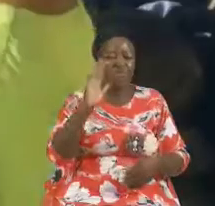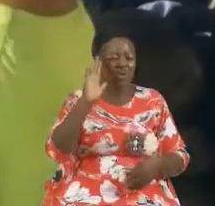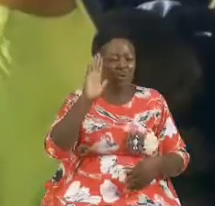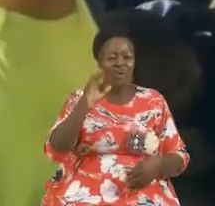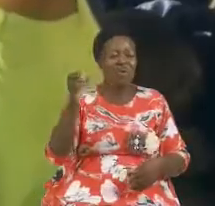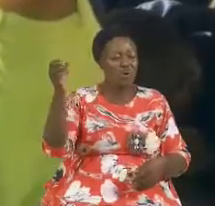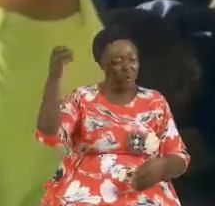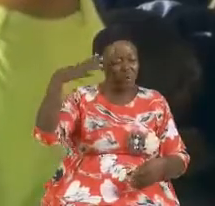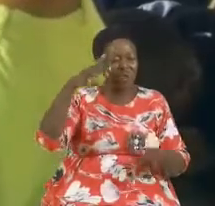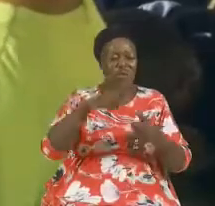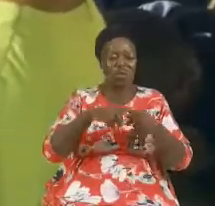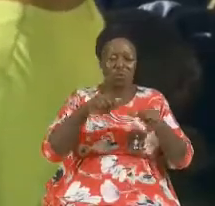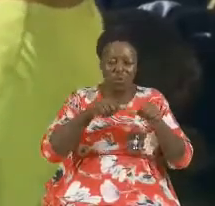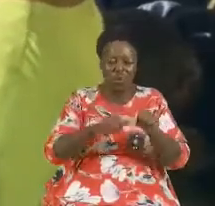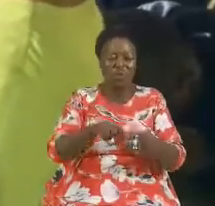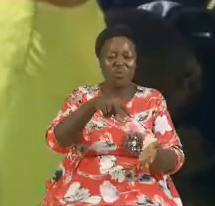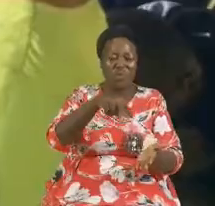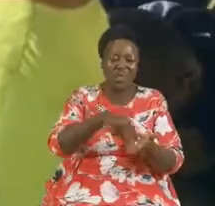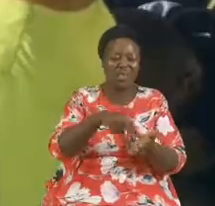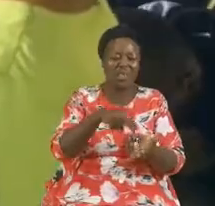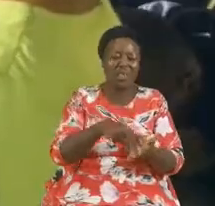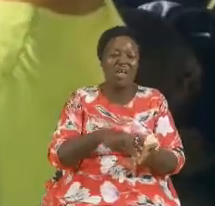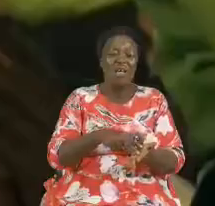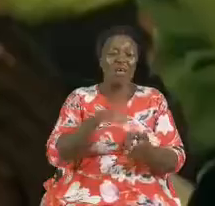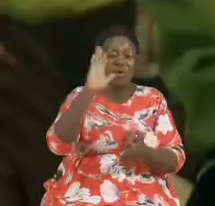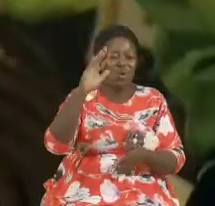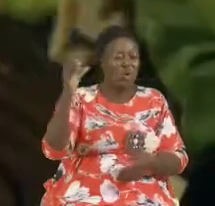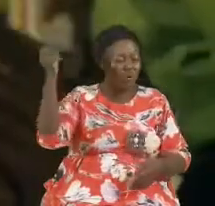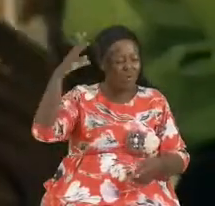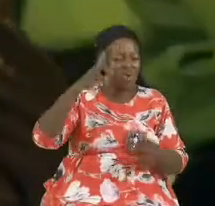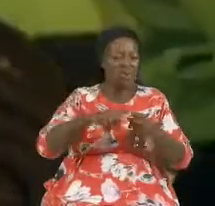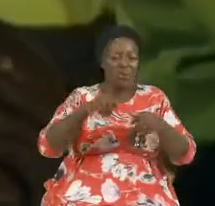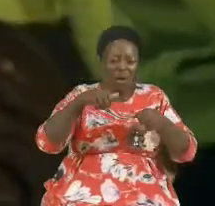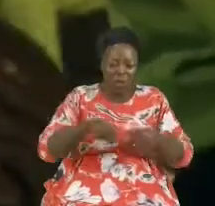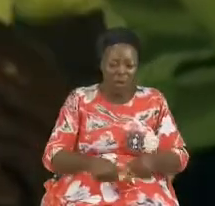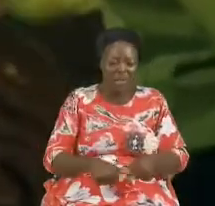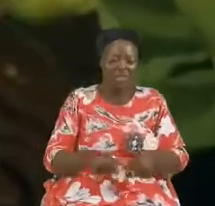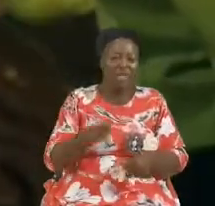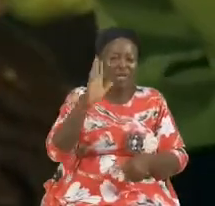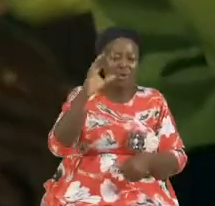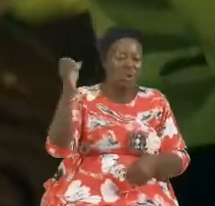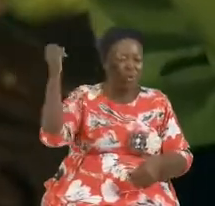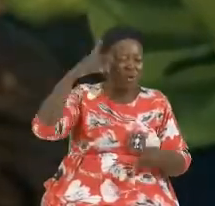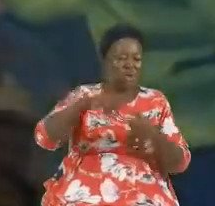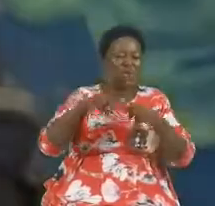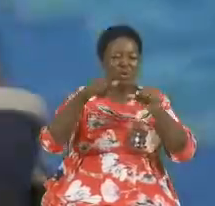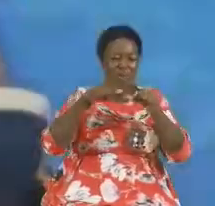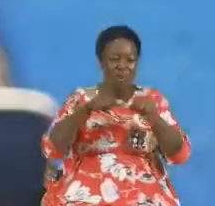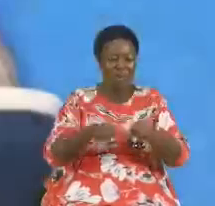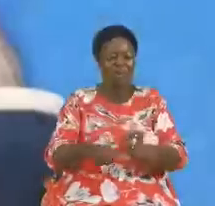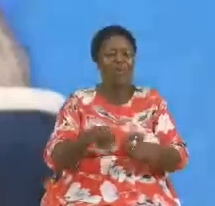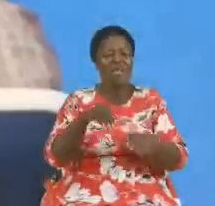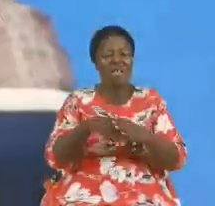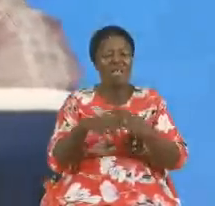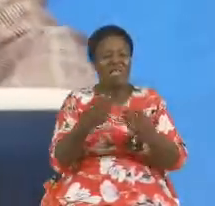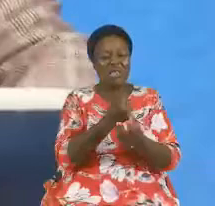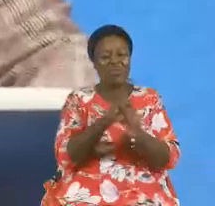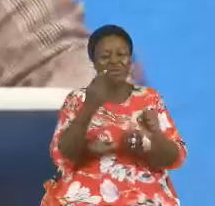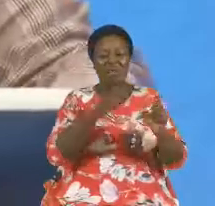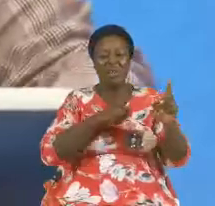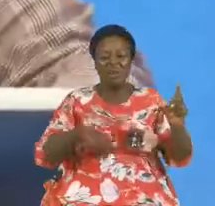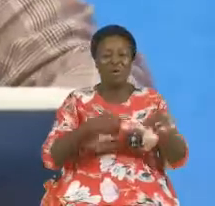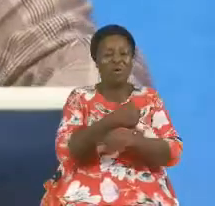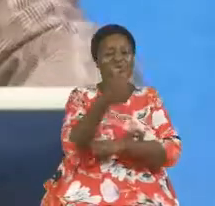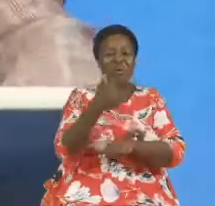Jesus' name. Give them your grace to keep on standing, your grace to abide, your grace